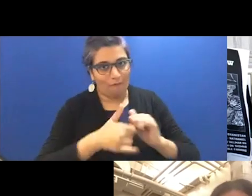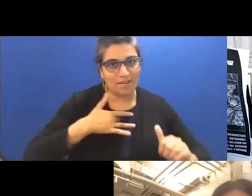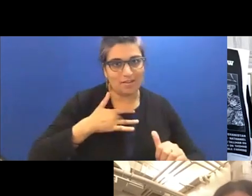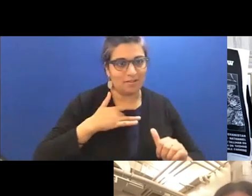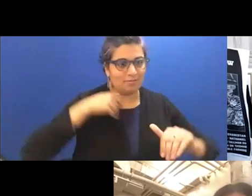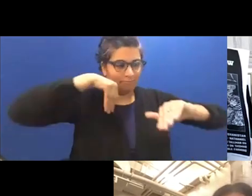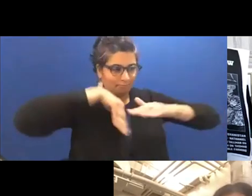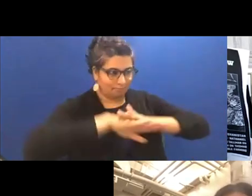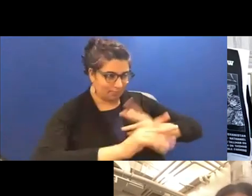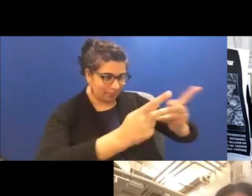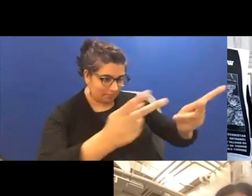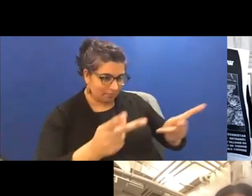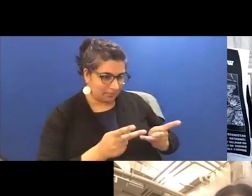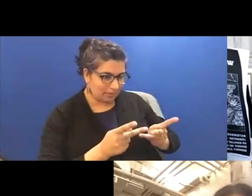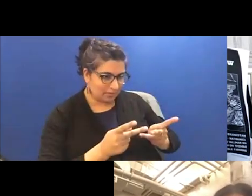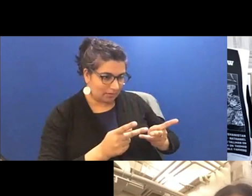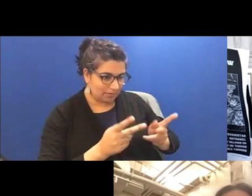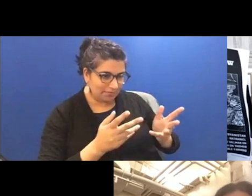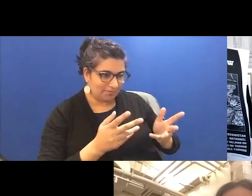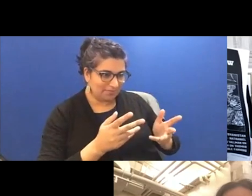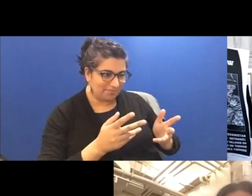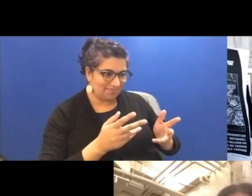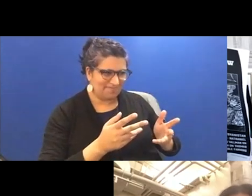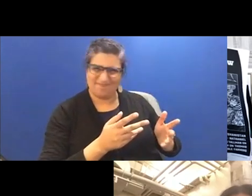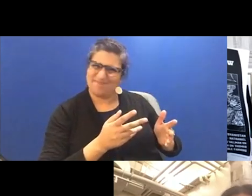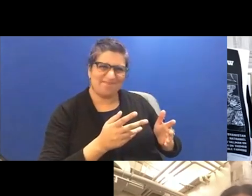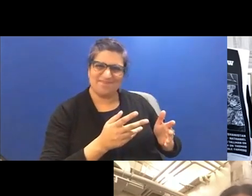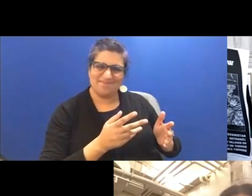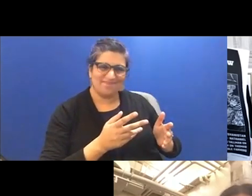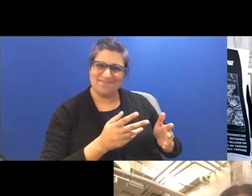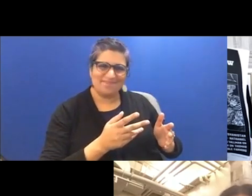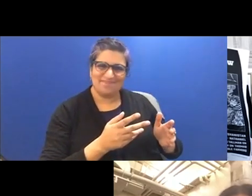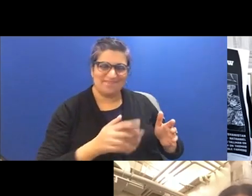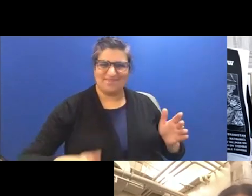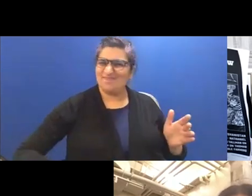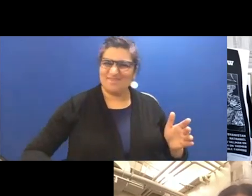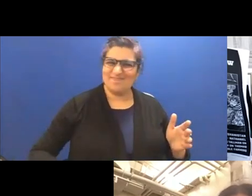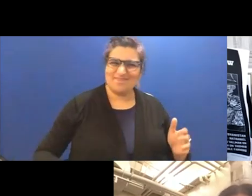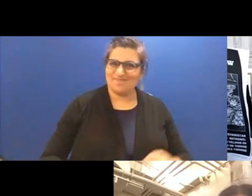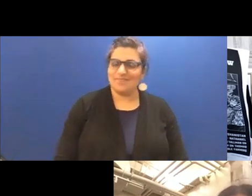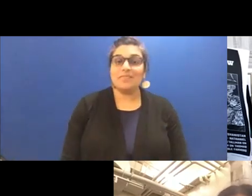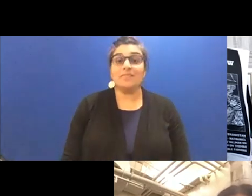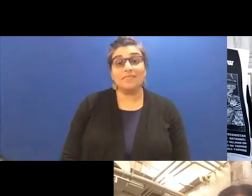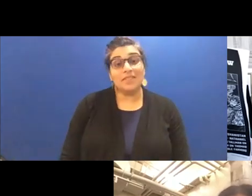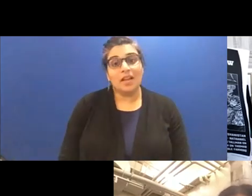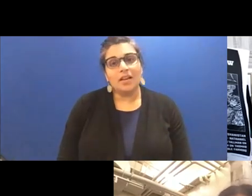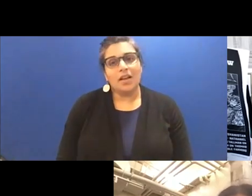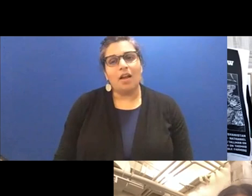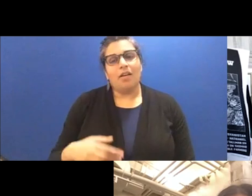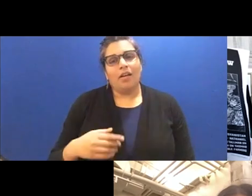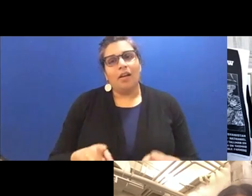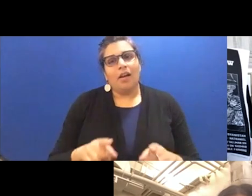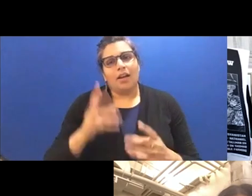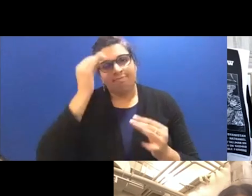where, you know, you feel shut out. So that's really helpful. Thank you so much. I was wondering, I was